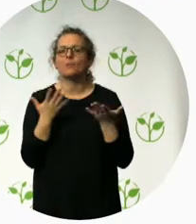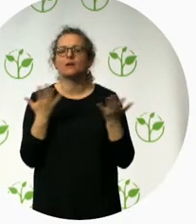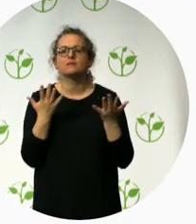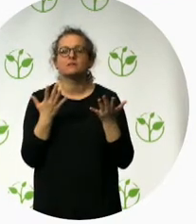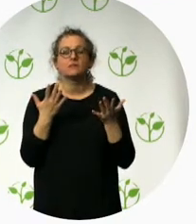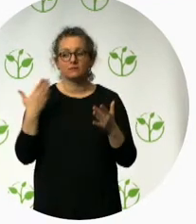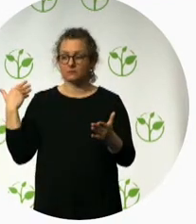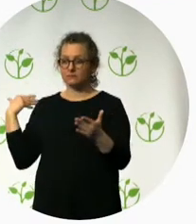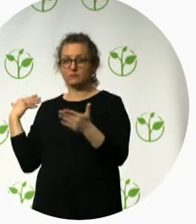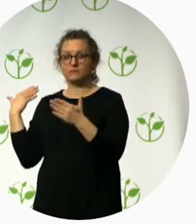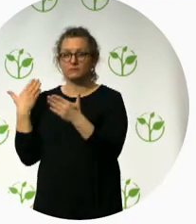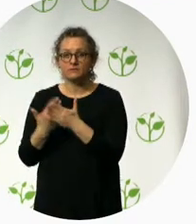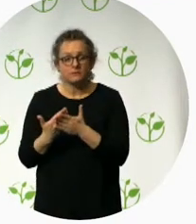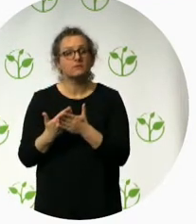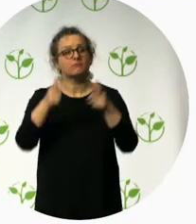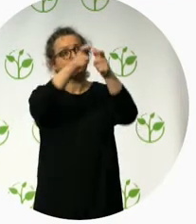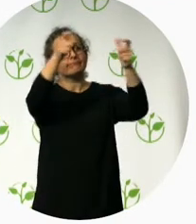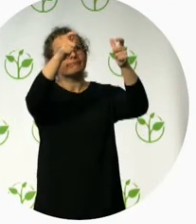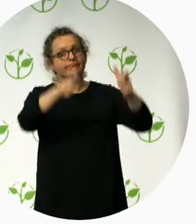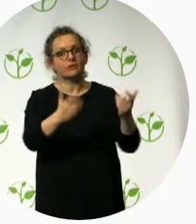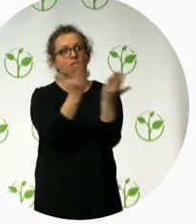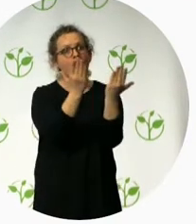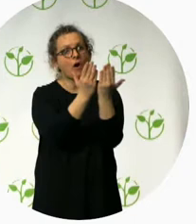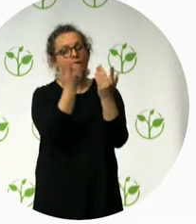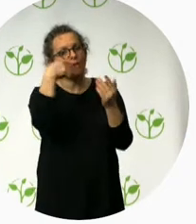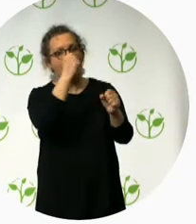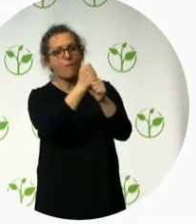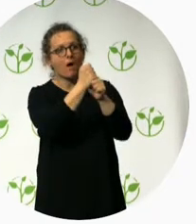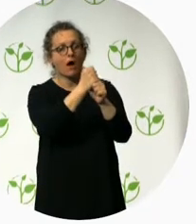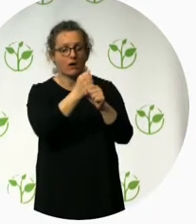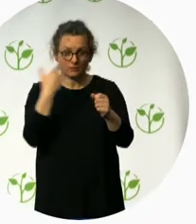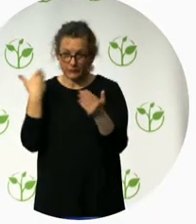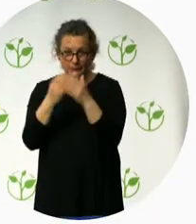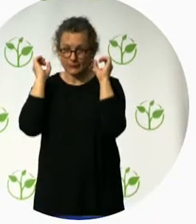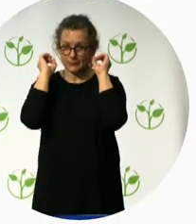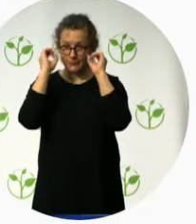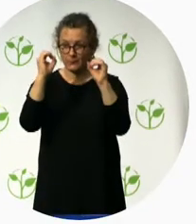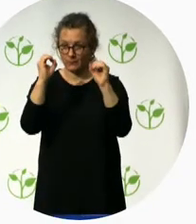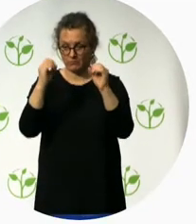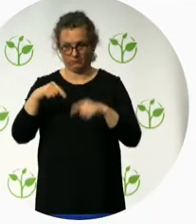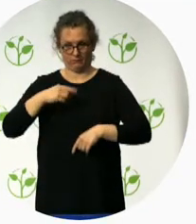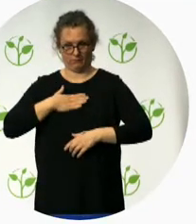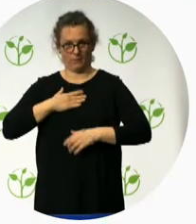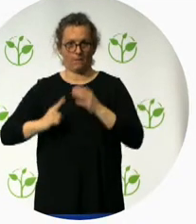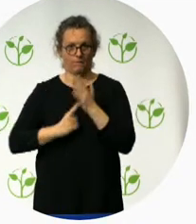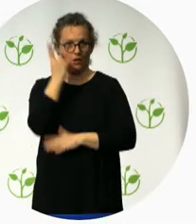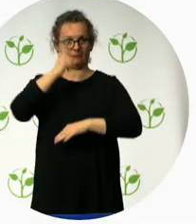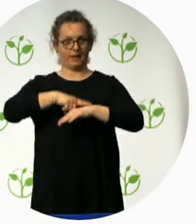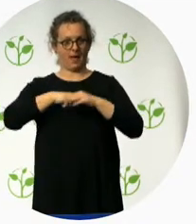center is not accessible for persons with disabilities. So this is the new one in Mozambique. And